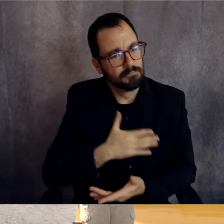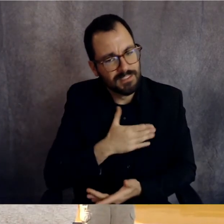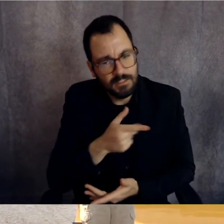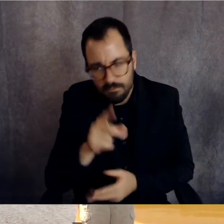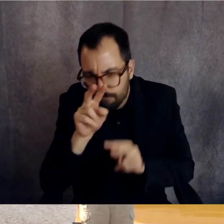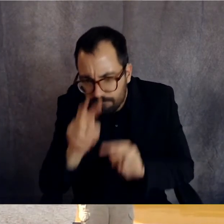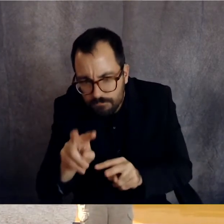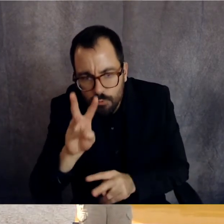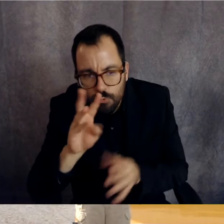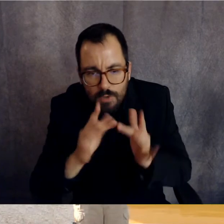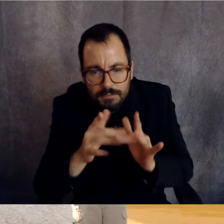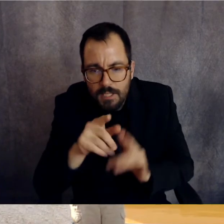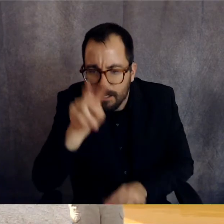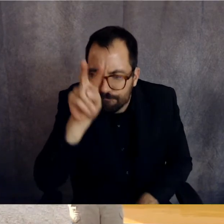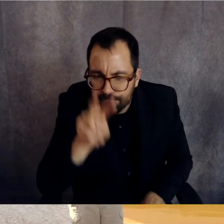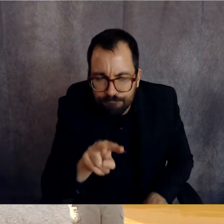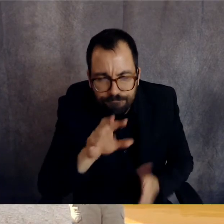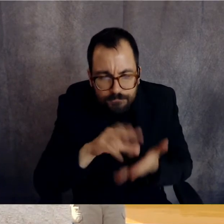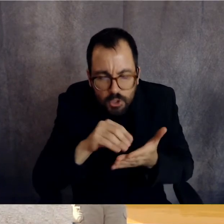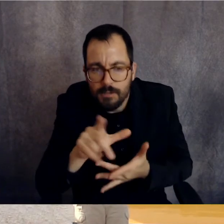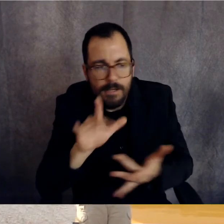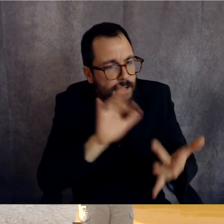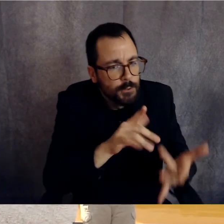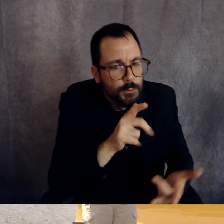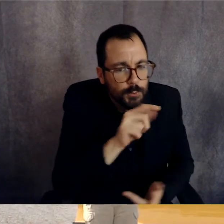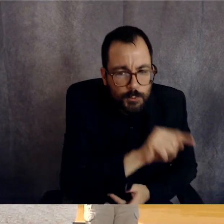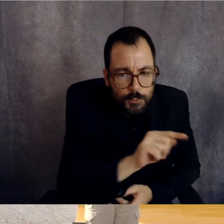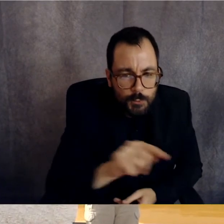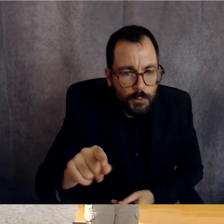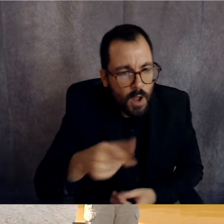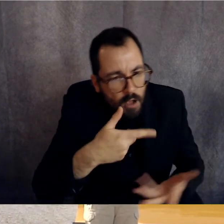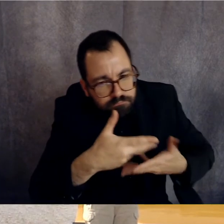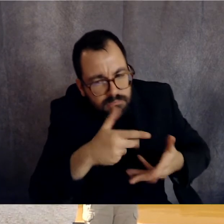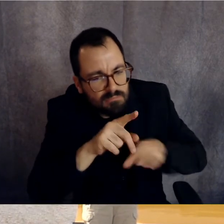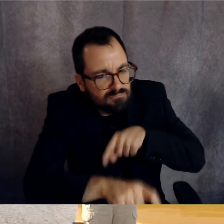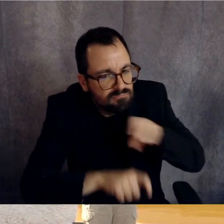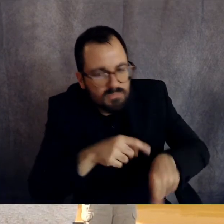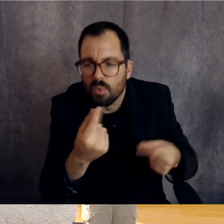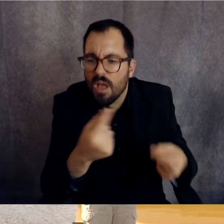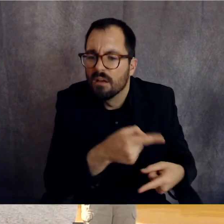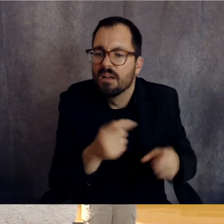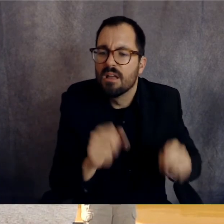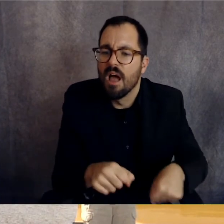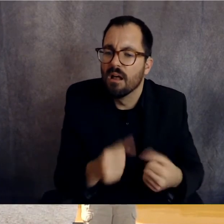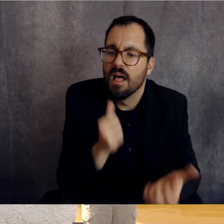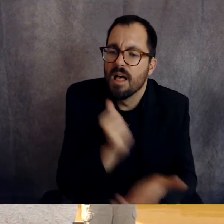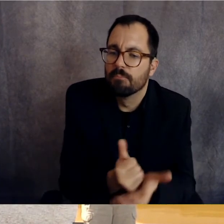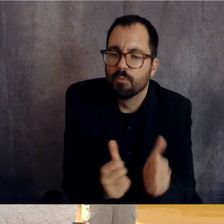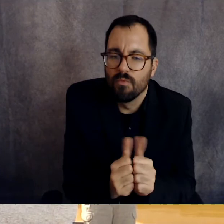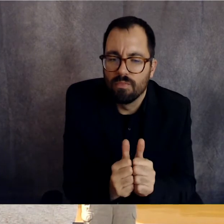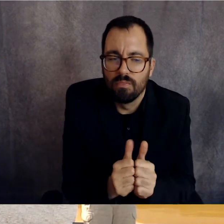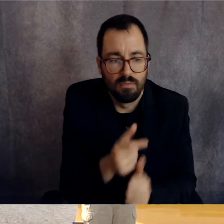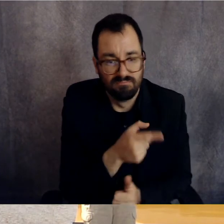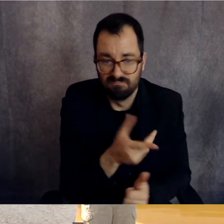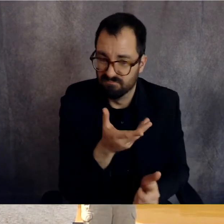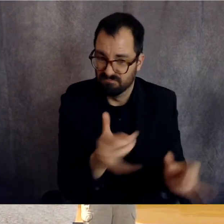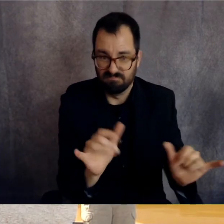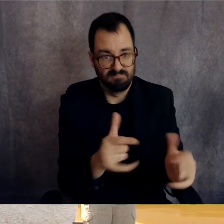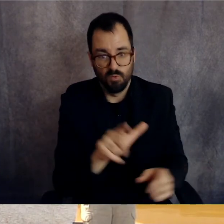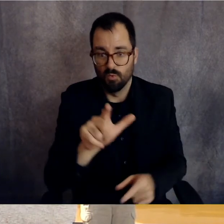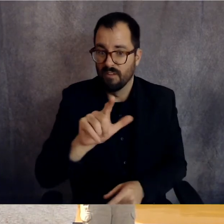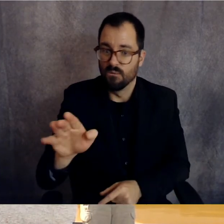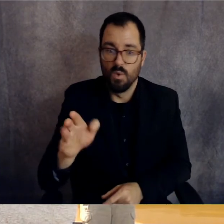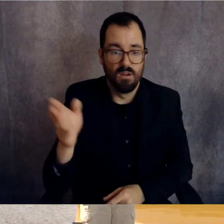view the website and to connect with your neighborhood liaison and ask them what type of services that they can provide you. They are also there 24 hours a day and